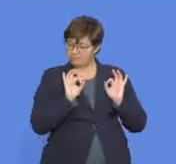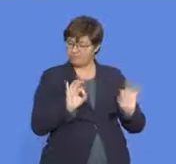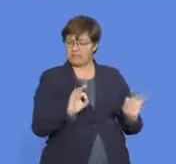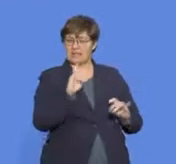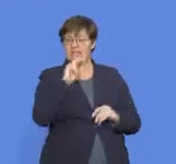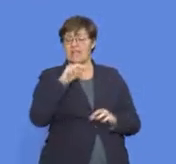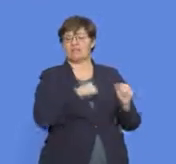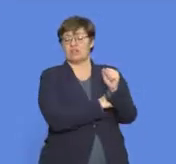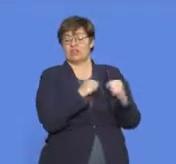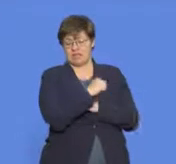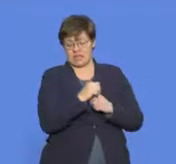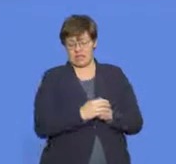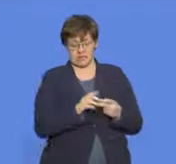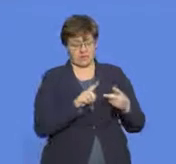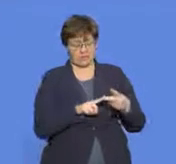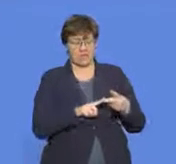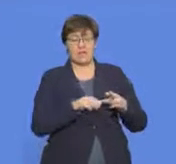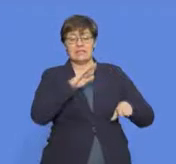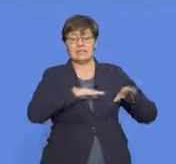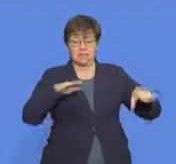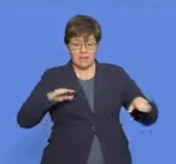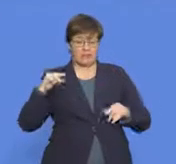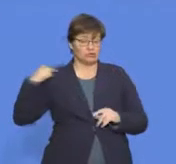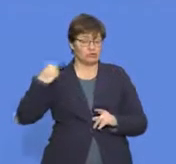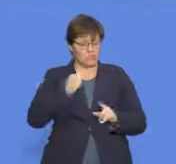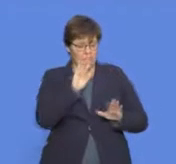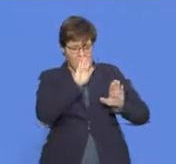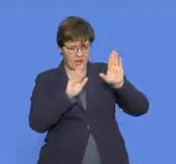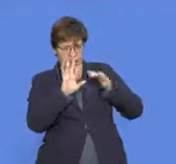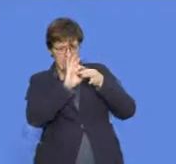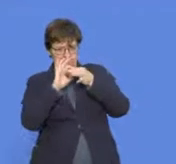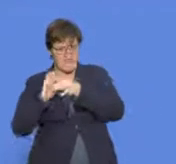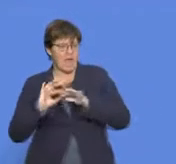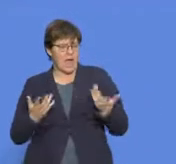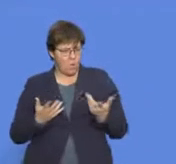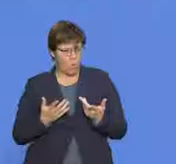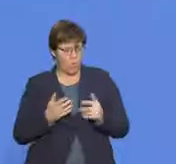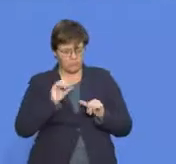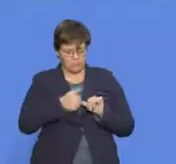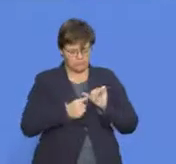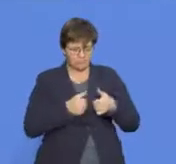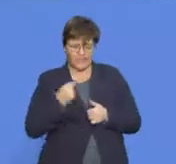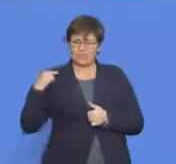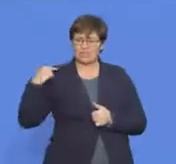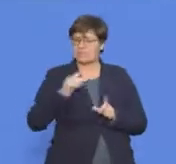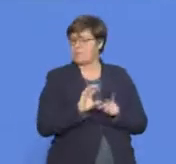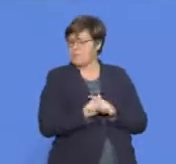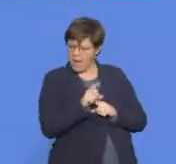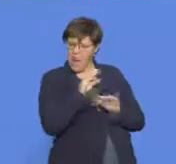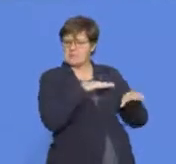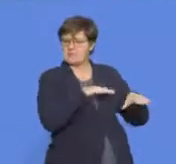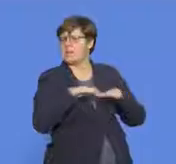identical DNA structure, a similar sequence of the genes. So in other words, the order in which their genes